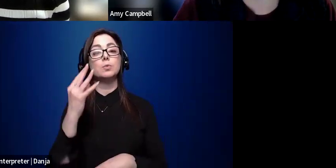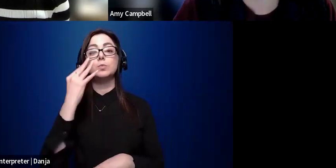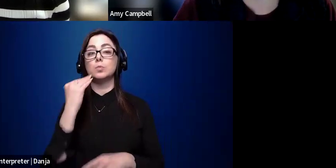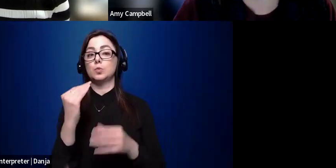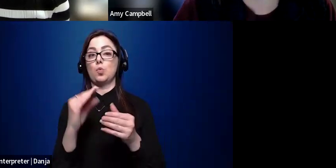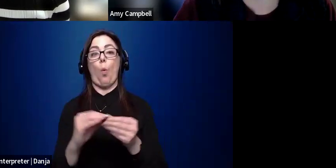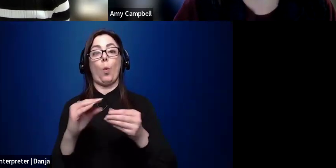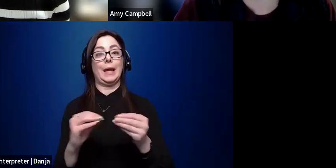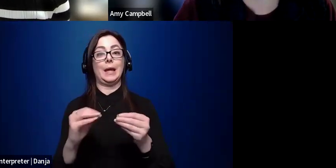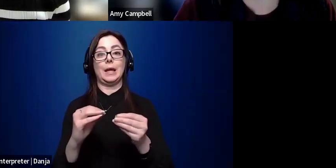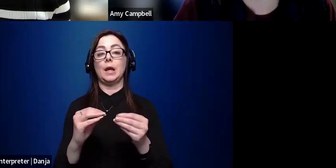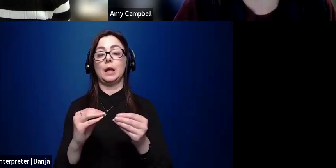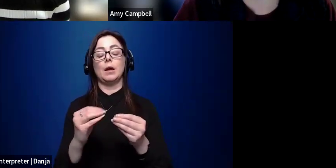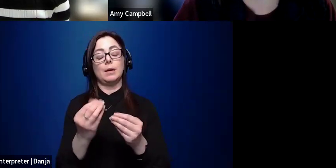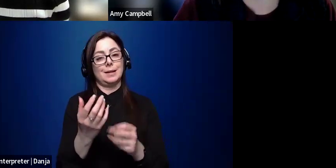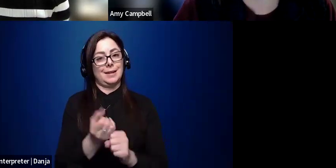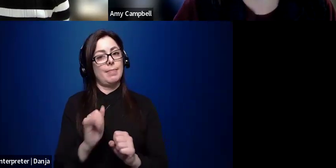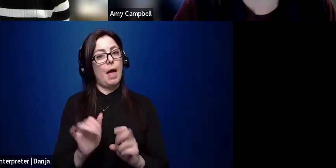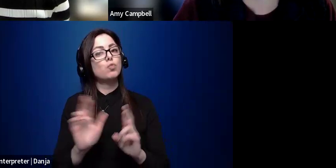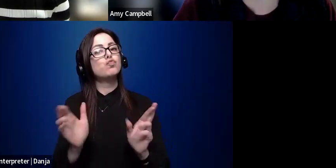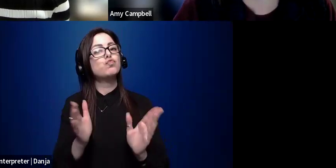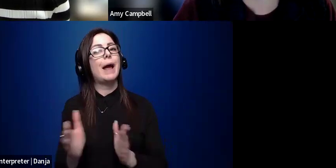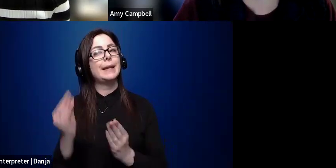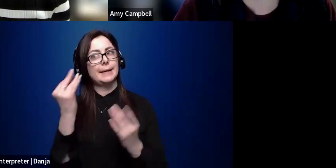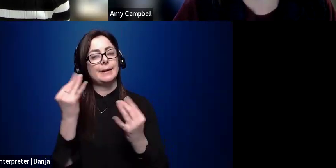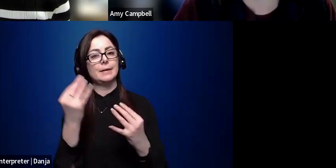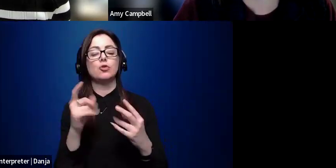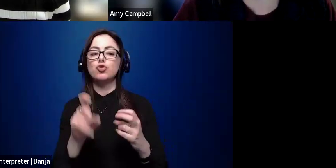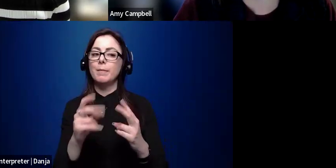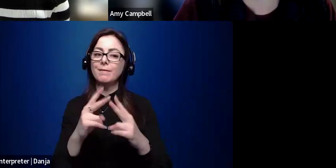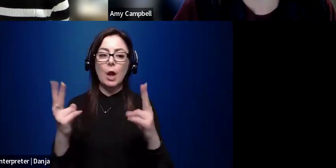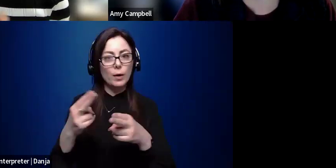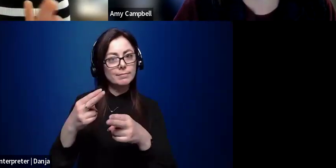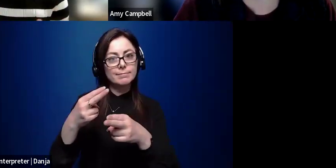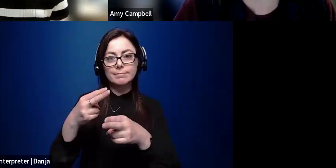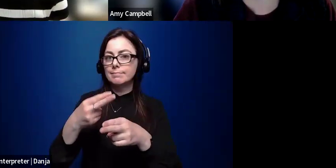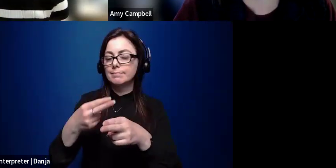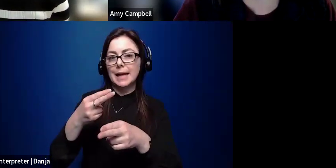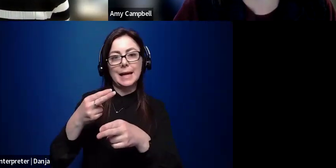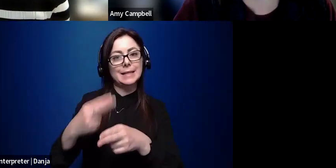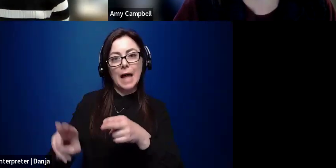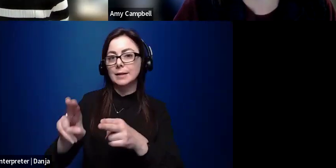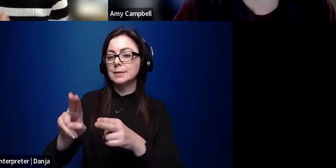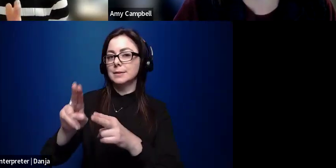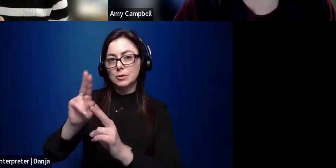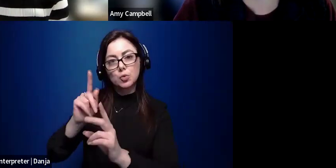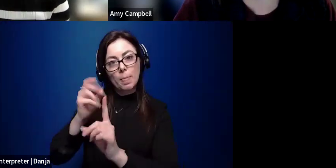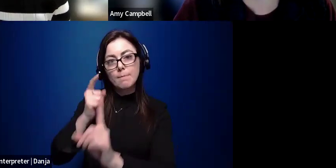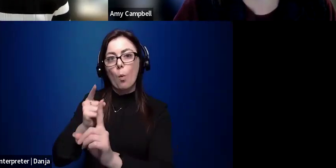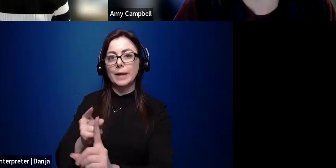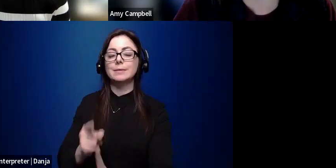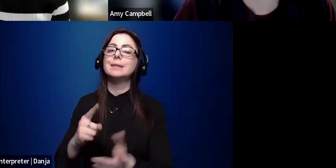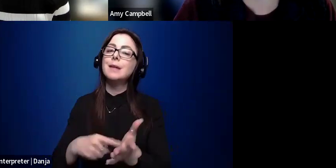Again, it can be very concise. It should be very concise, quick, easy. Sometimes our stories are long,